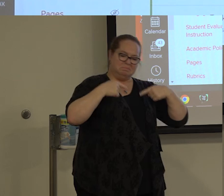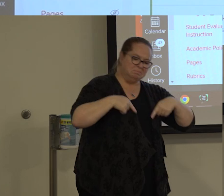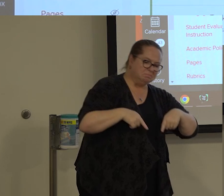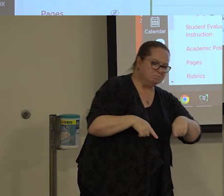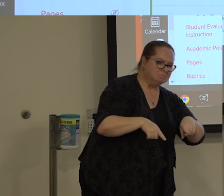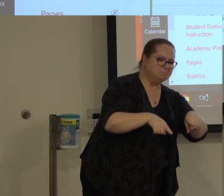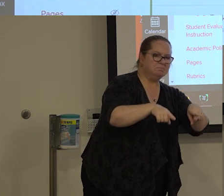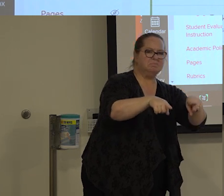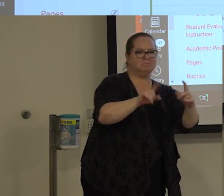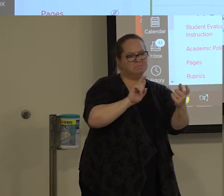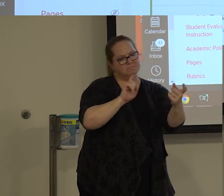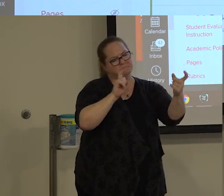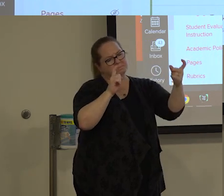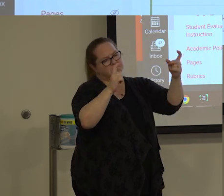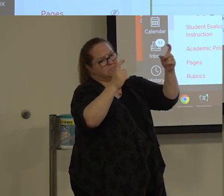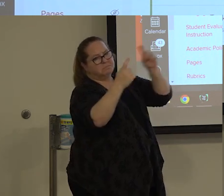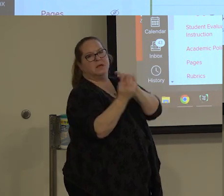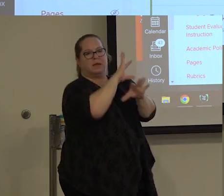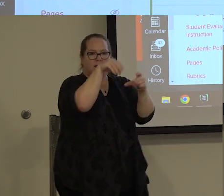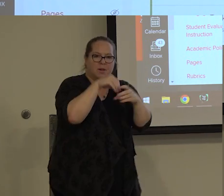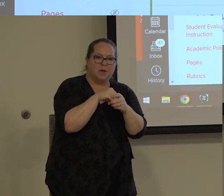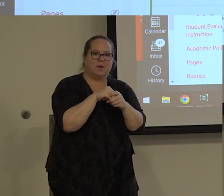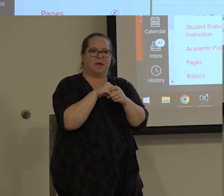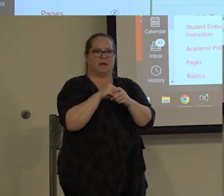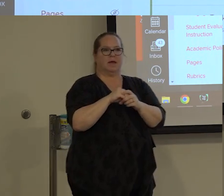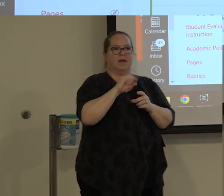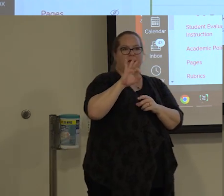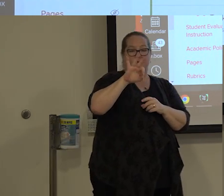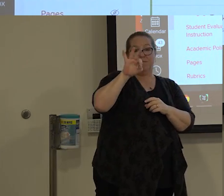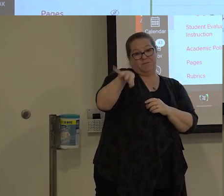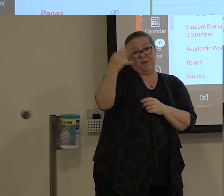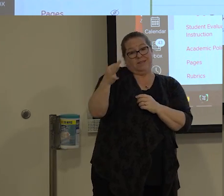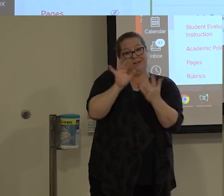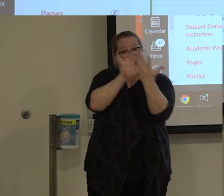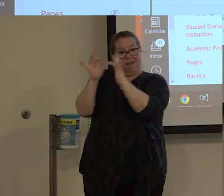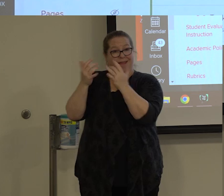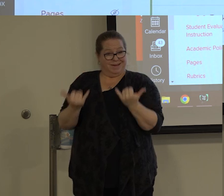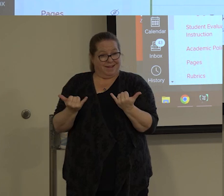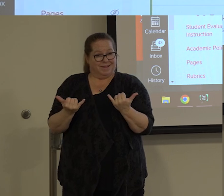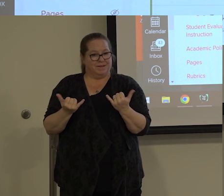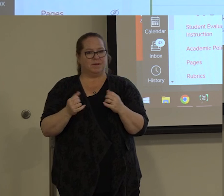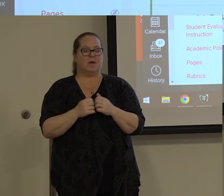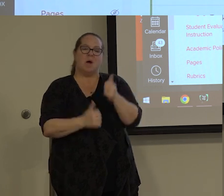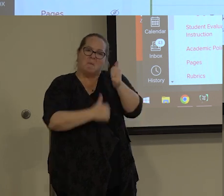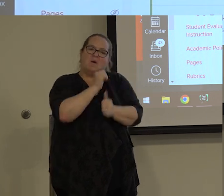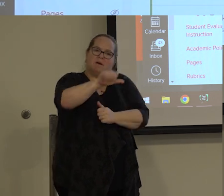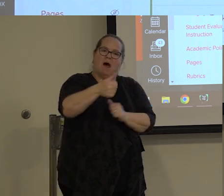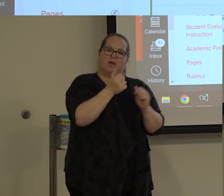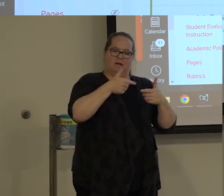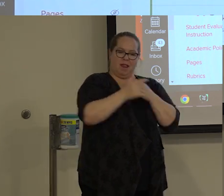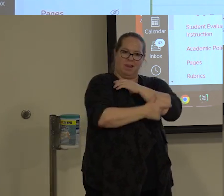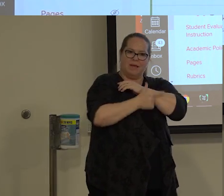seen its fair share of evolutions, including the eventual move to online course offerings. I think most of the other languages that